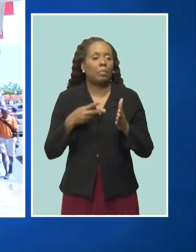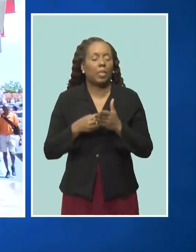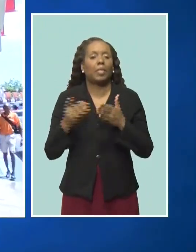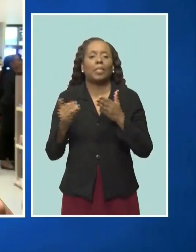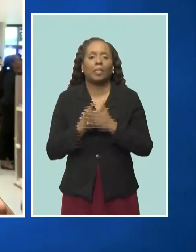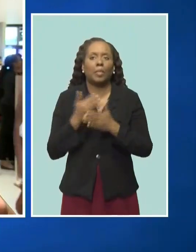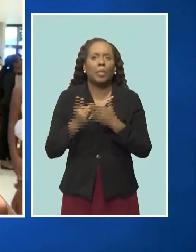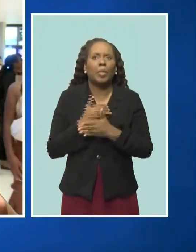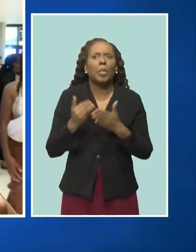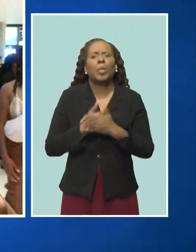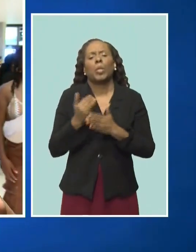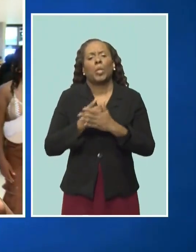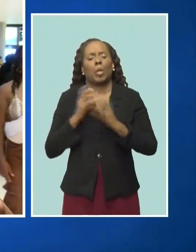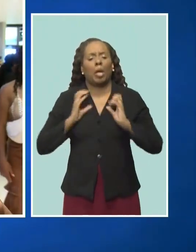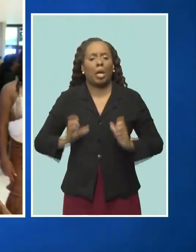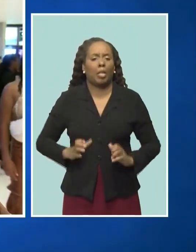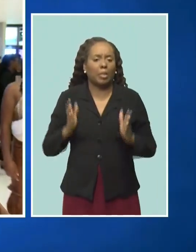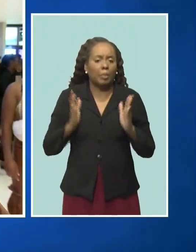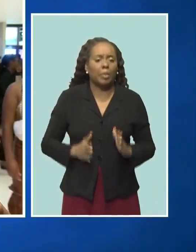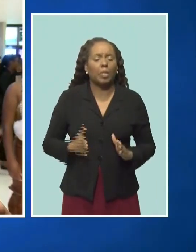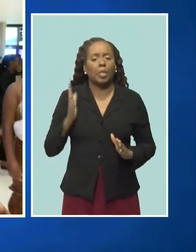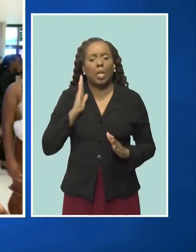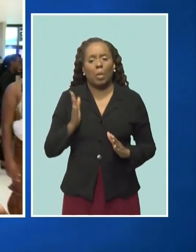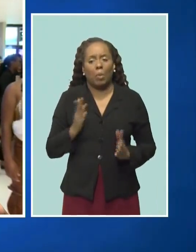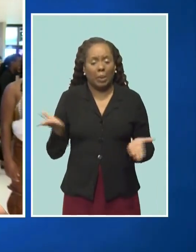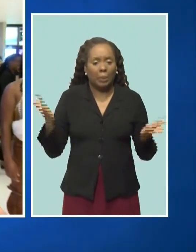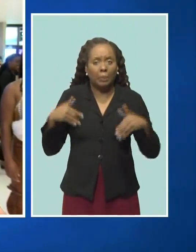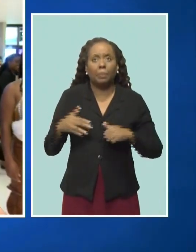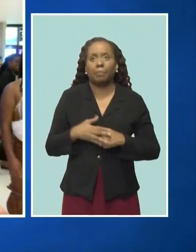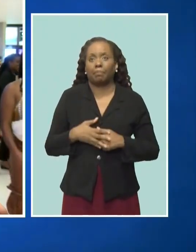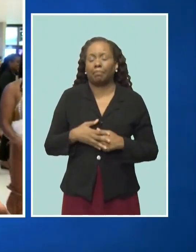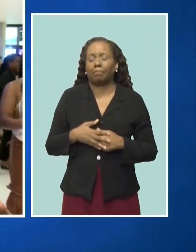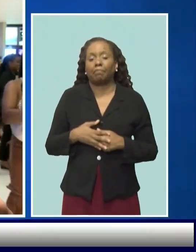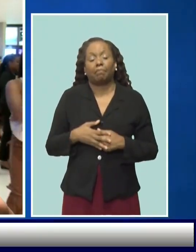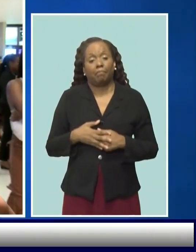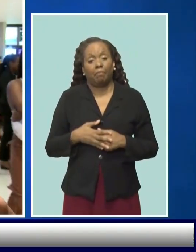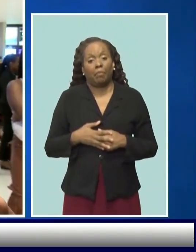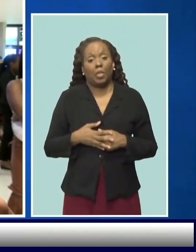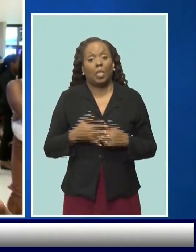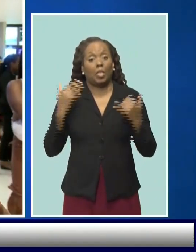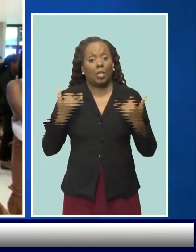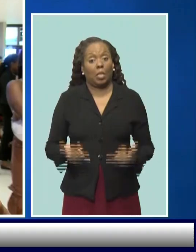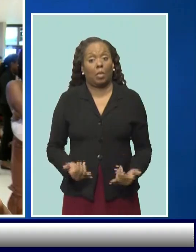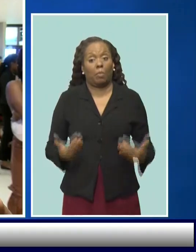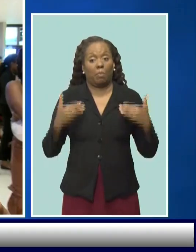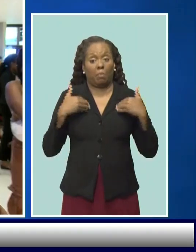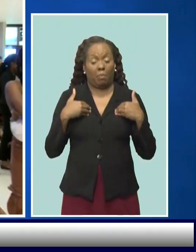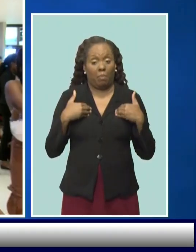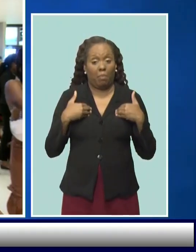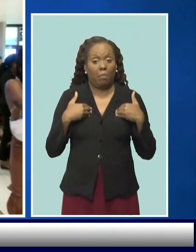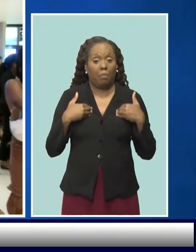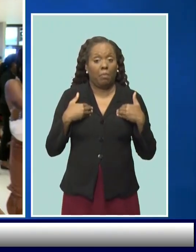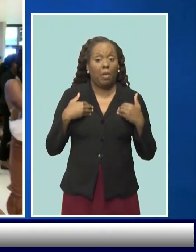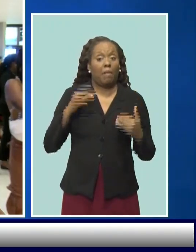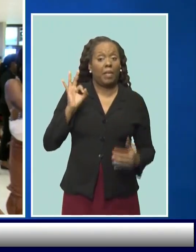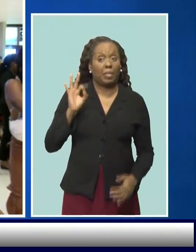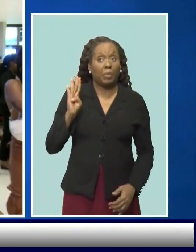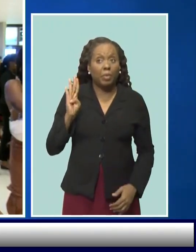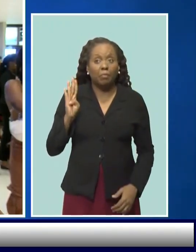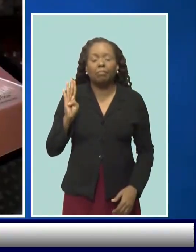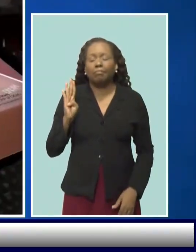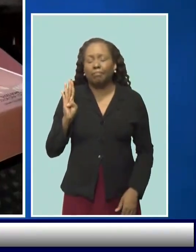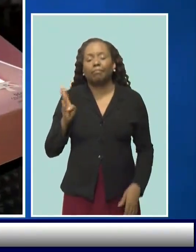store. Because, you know, the demand for this and having this part of our assortment now, it will obviously relate